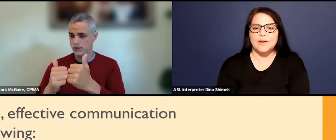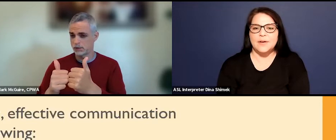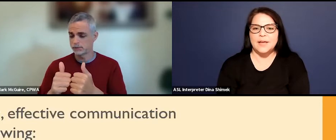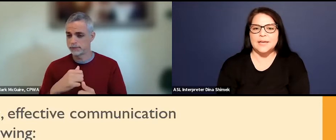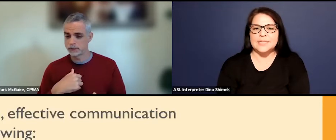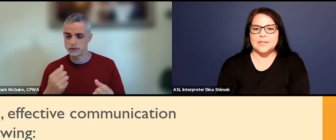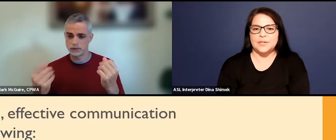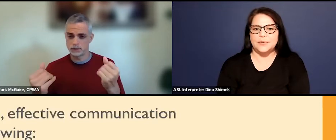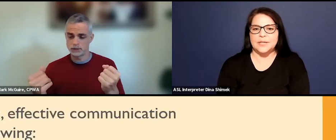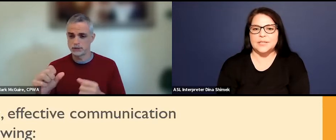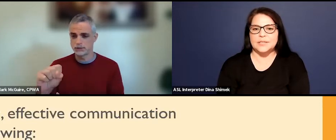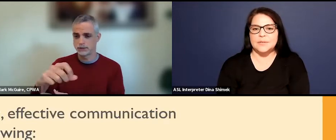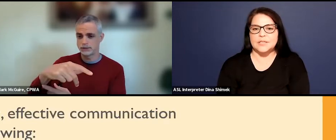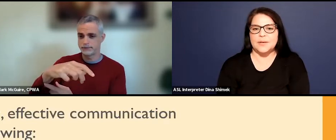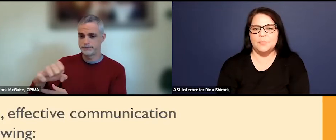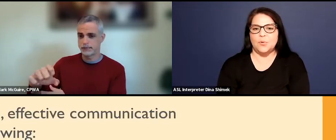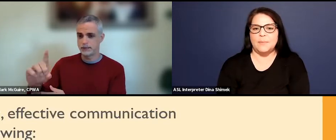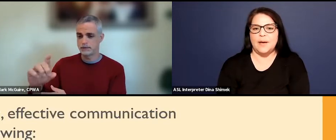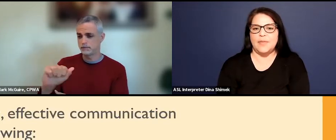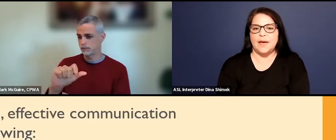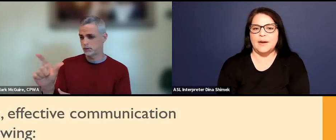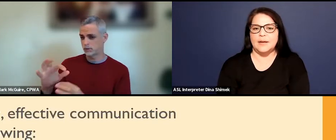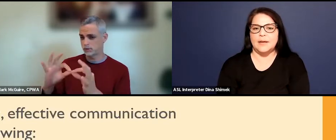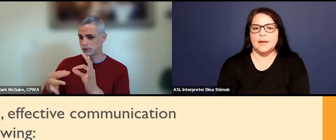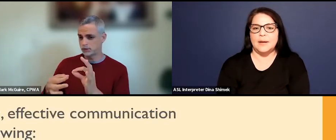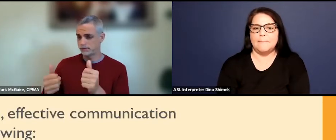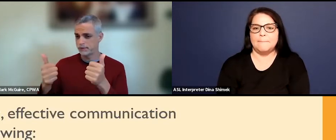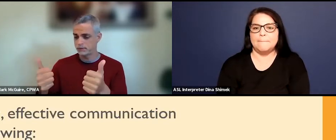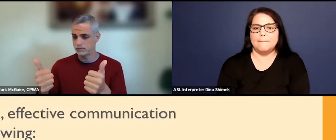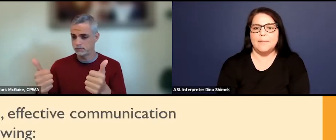Before I go ahead and continue, I want to just explain more about that.